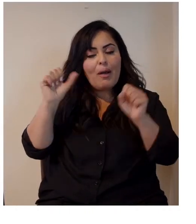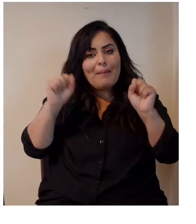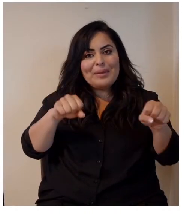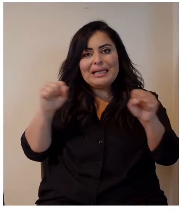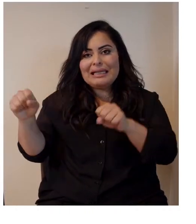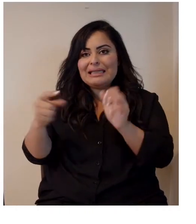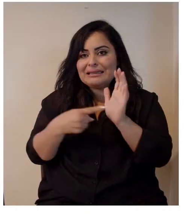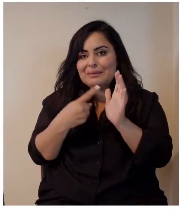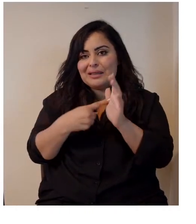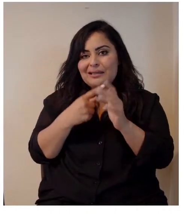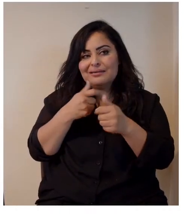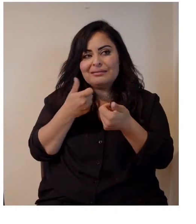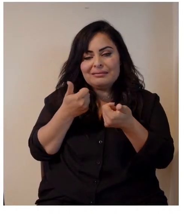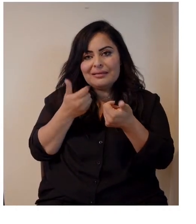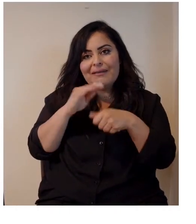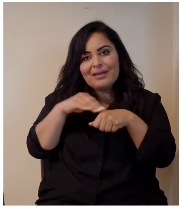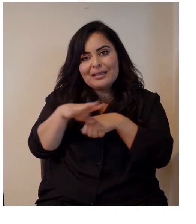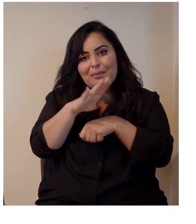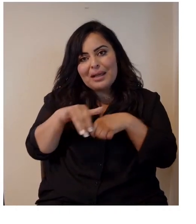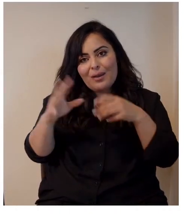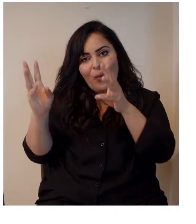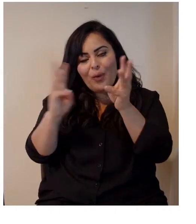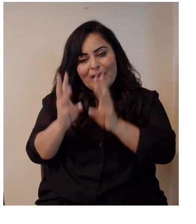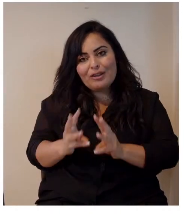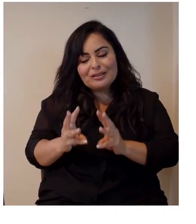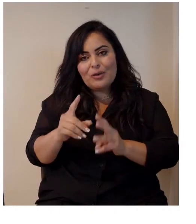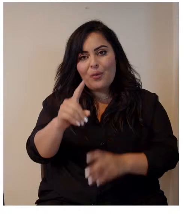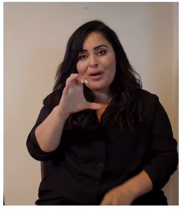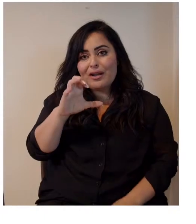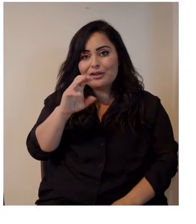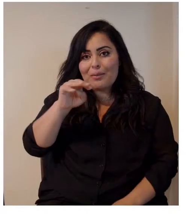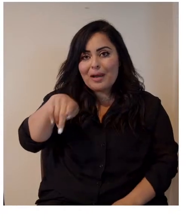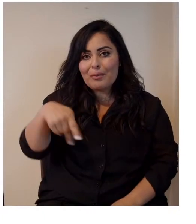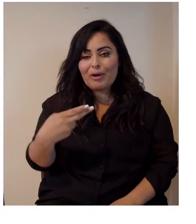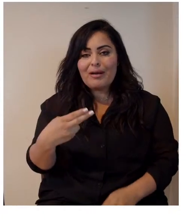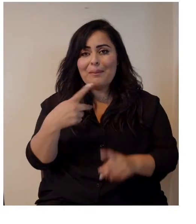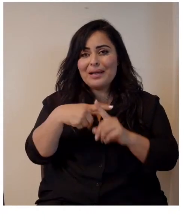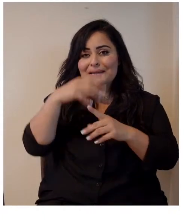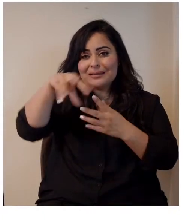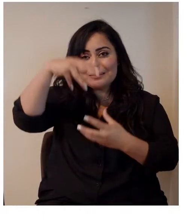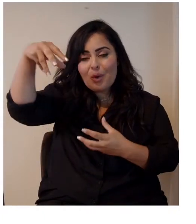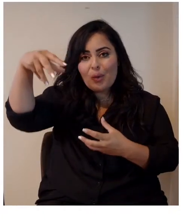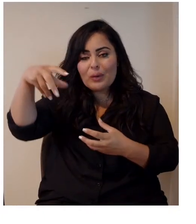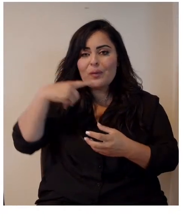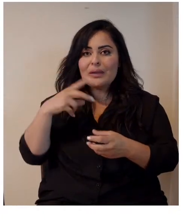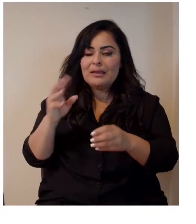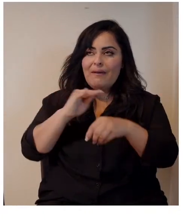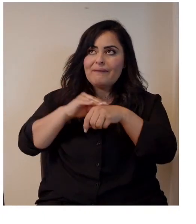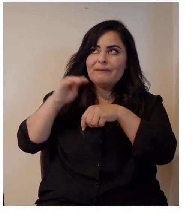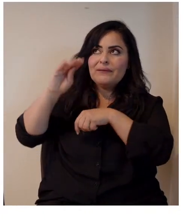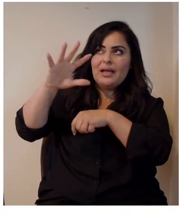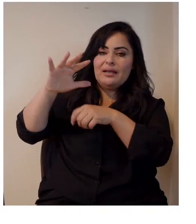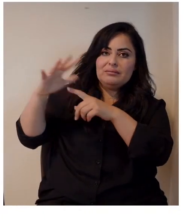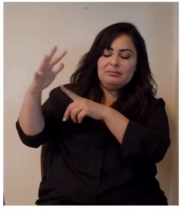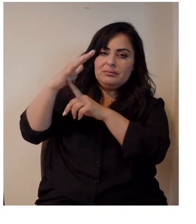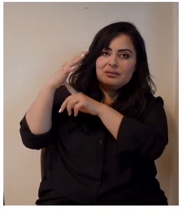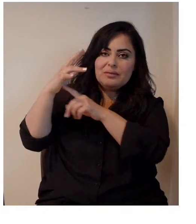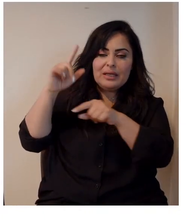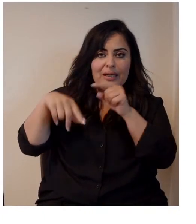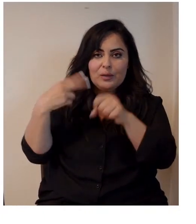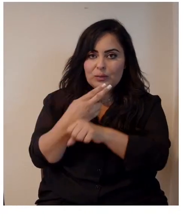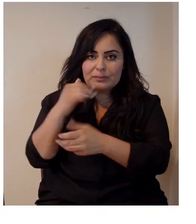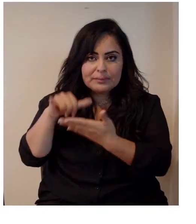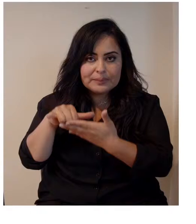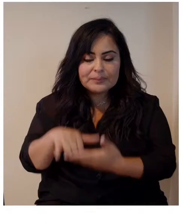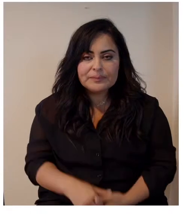abilities are curtailed by the weather. And so when you have 100-mile-an-hour winds and smoke laying over targets, it's really hard to implement that